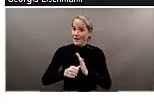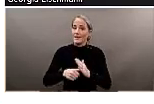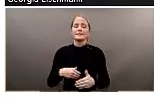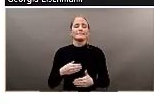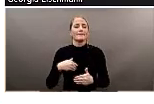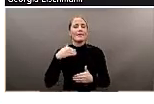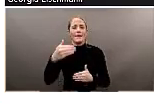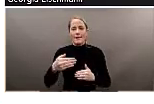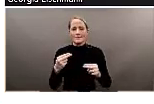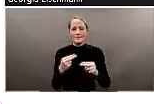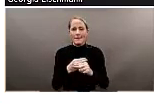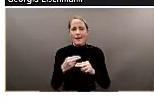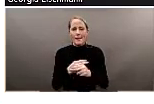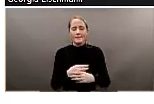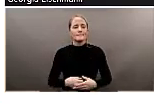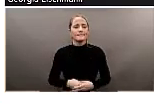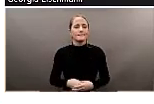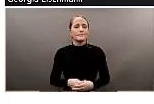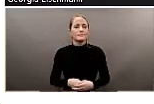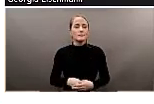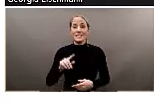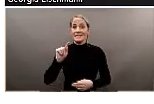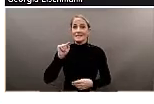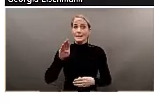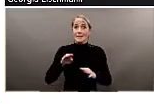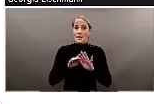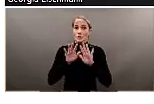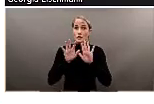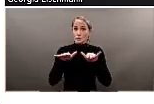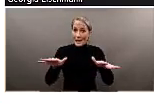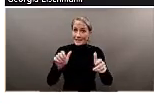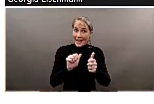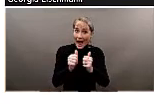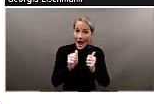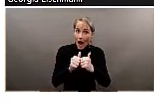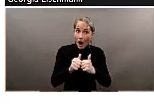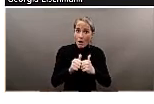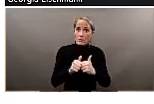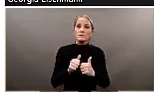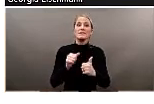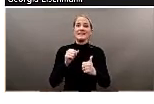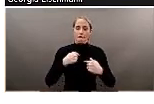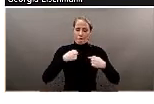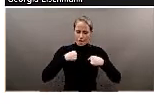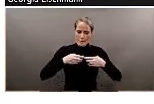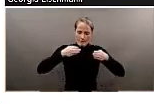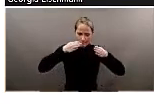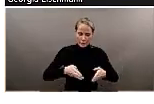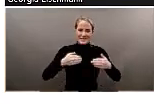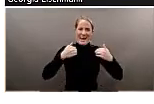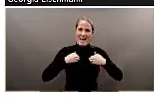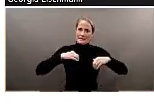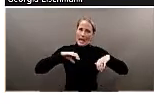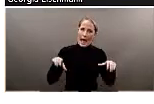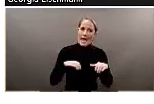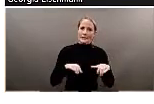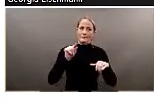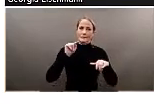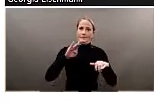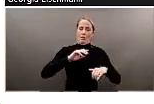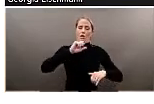So how is TB spread? So we talked a little bit about that. It's when someone coughs, when someone with active TB